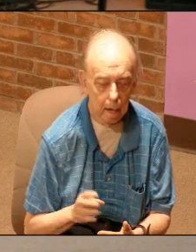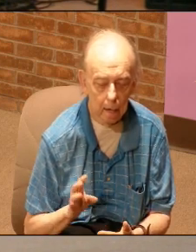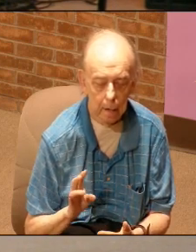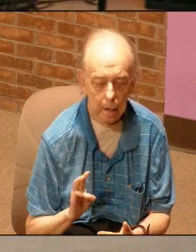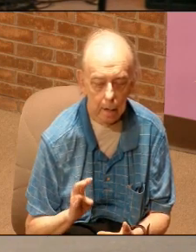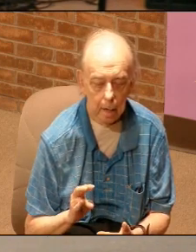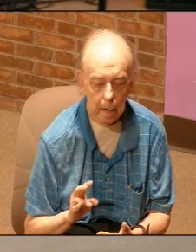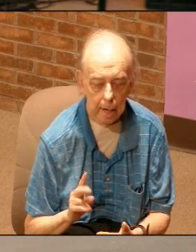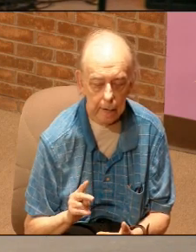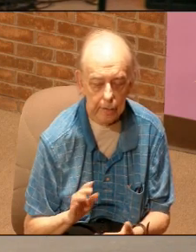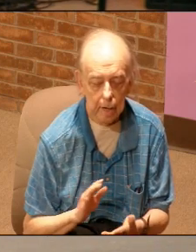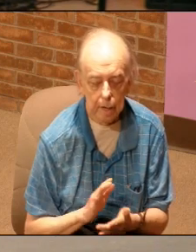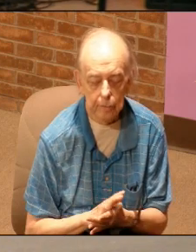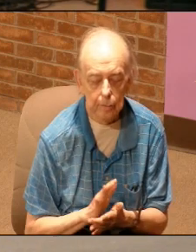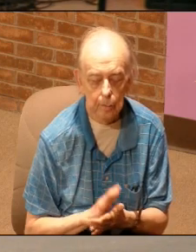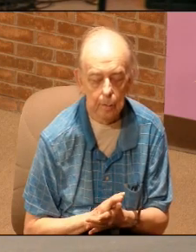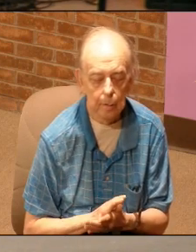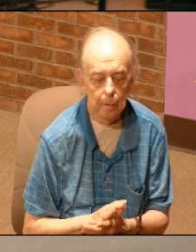82nd one,